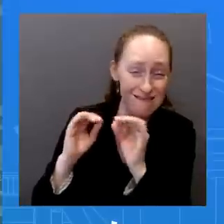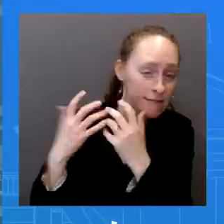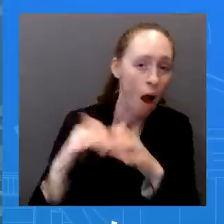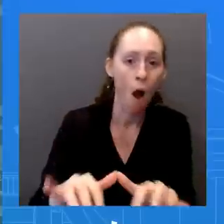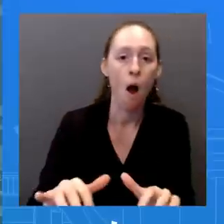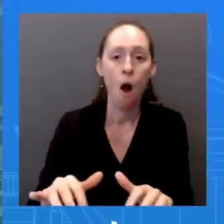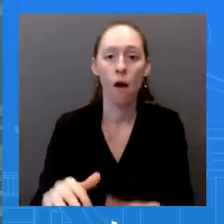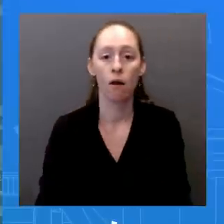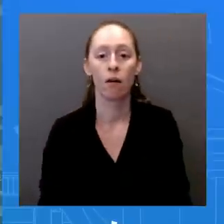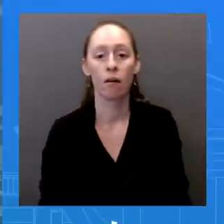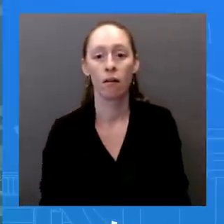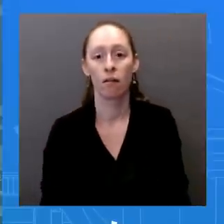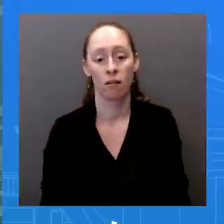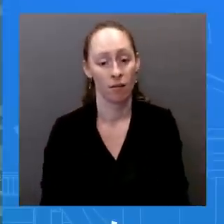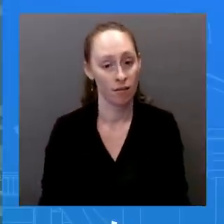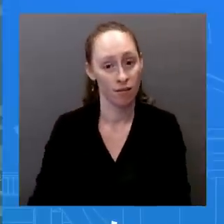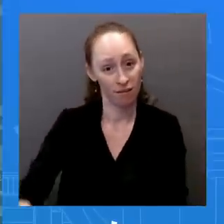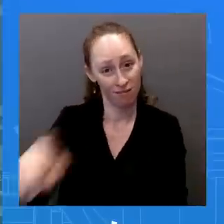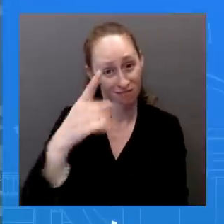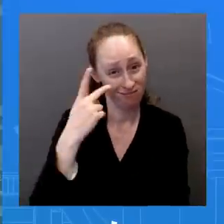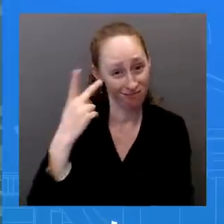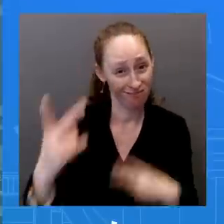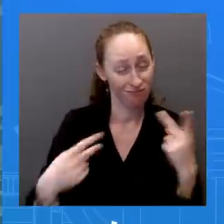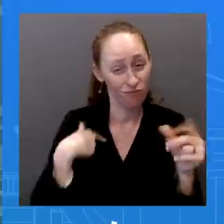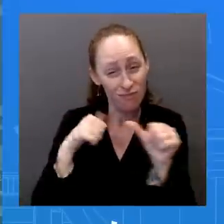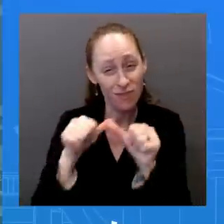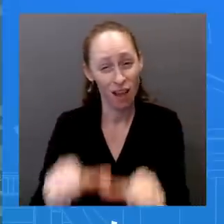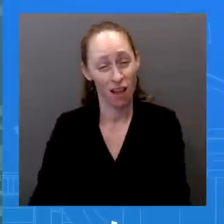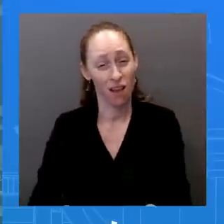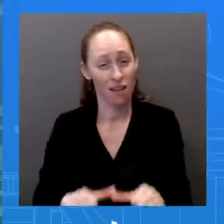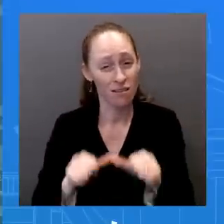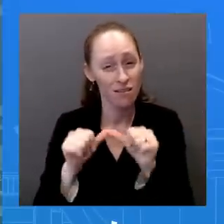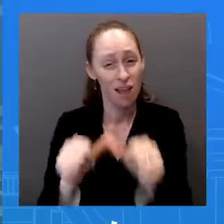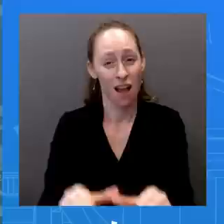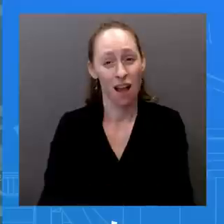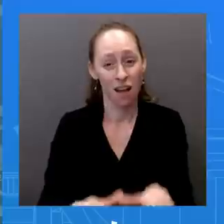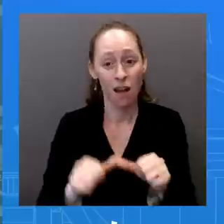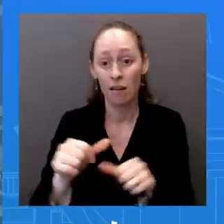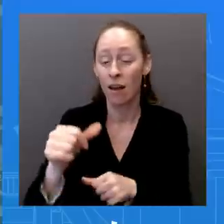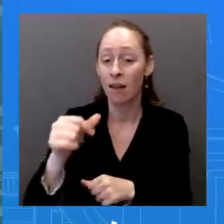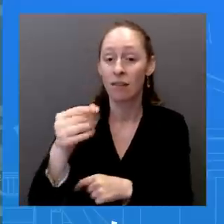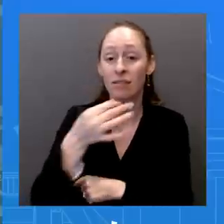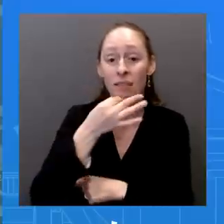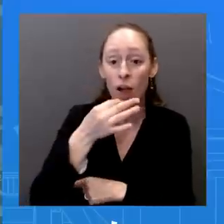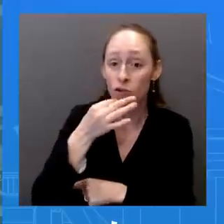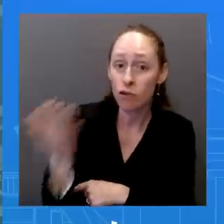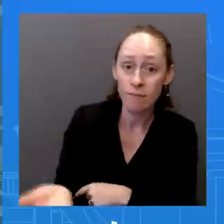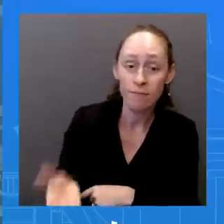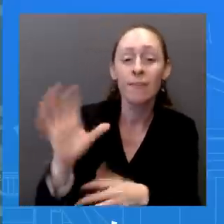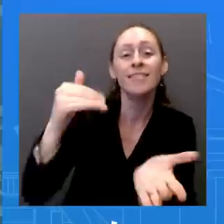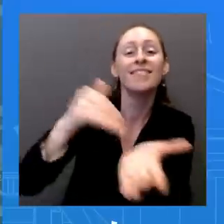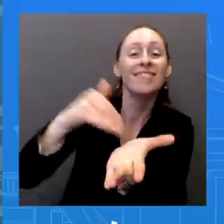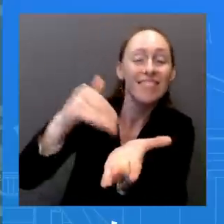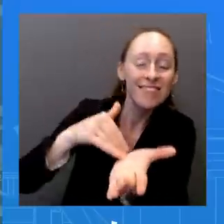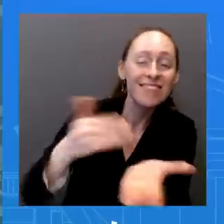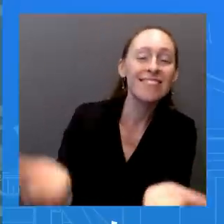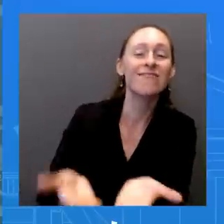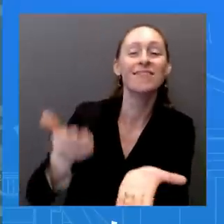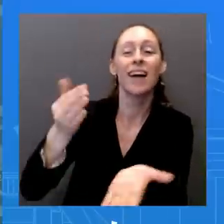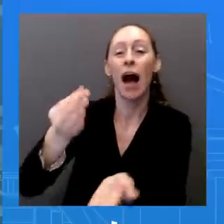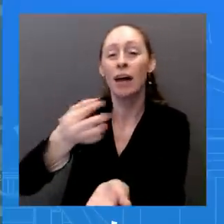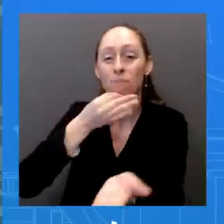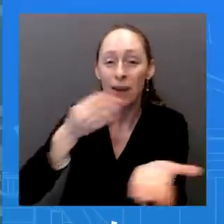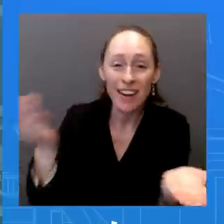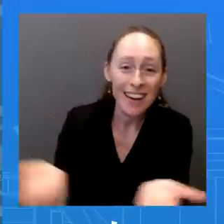heard us speak of this. You've heard from the experts. You've heard from our doctors of our need for the funding to ensure we